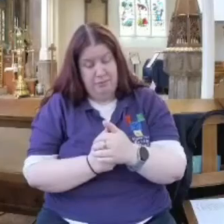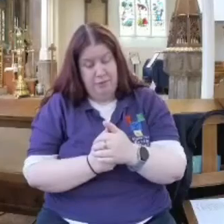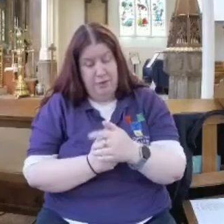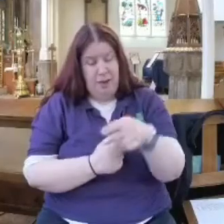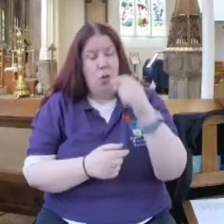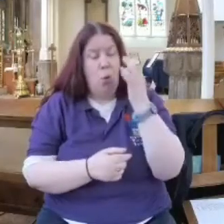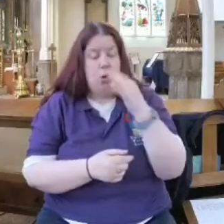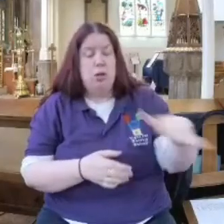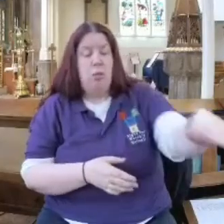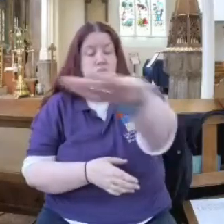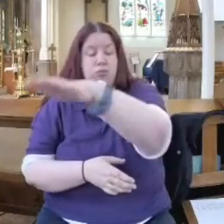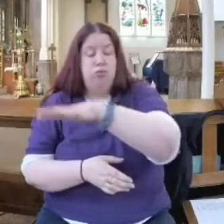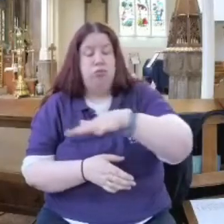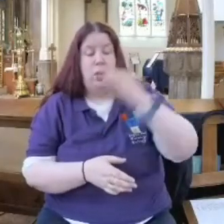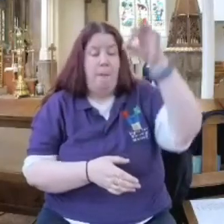the lake.